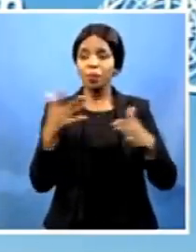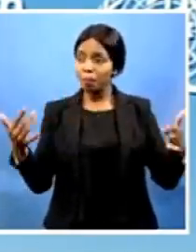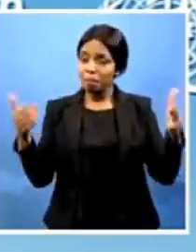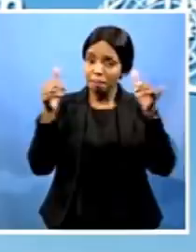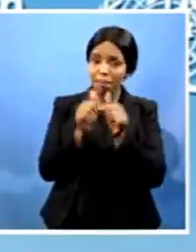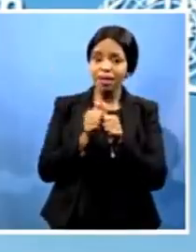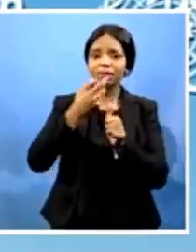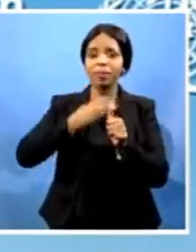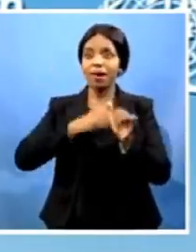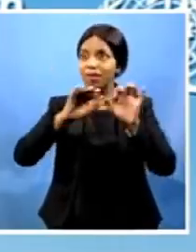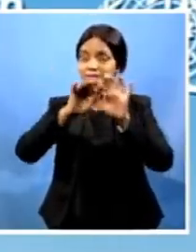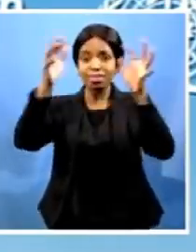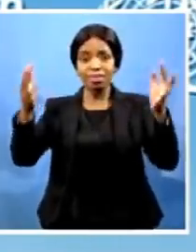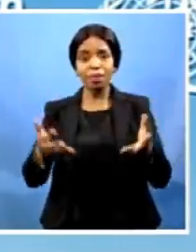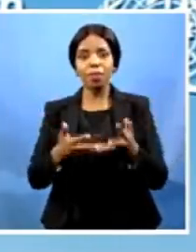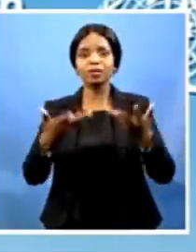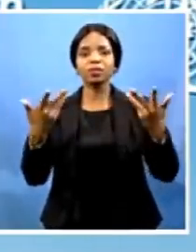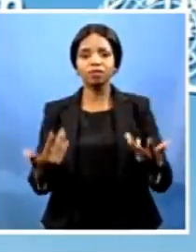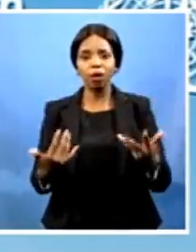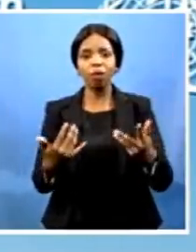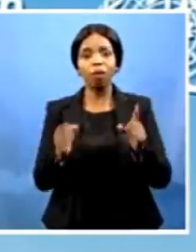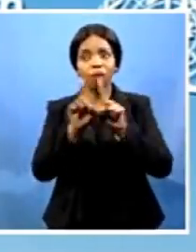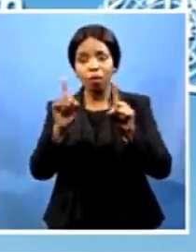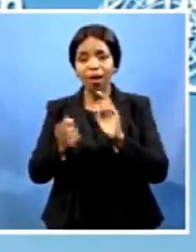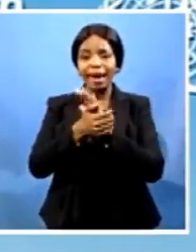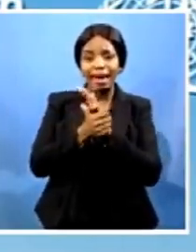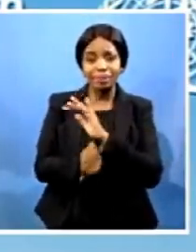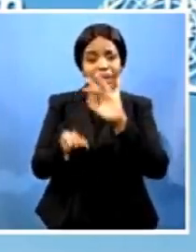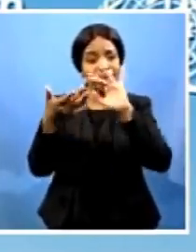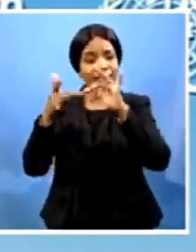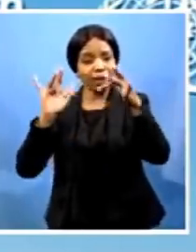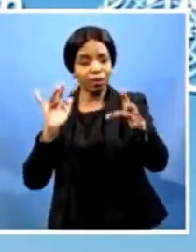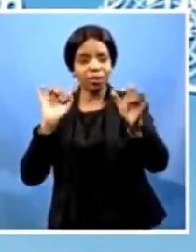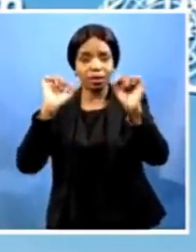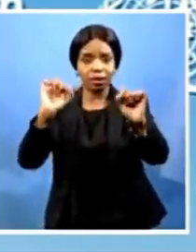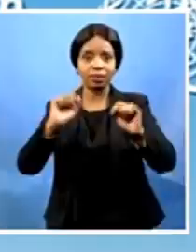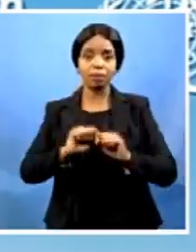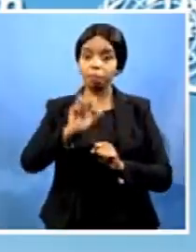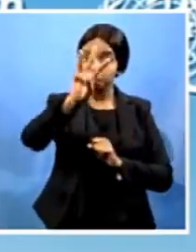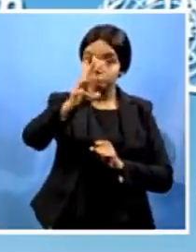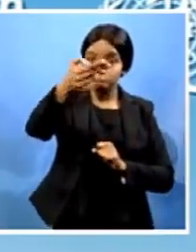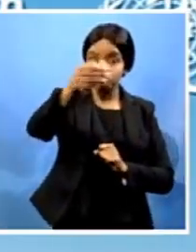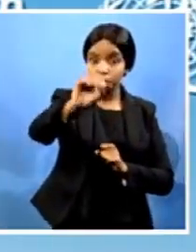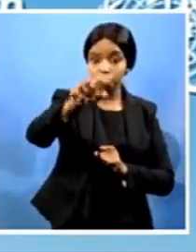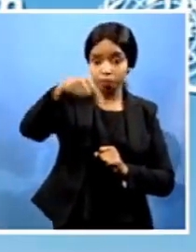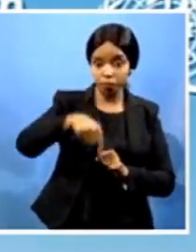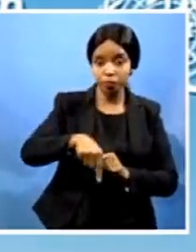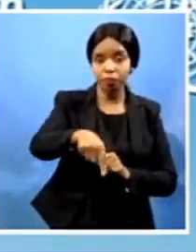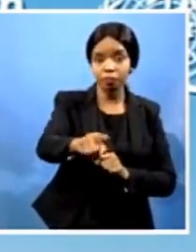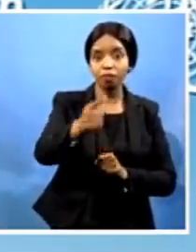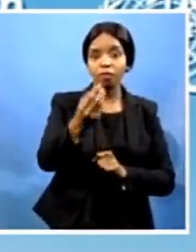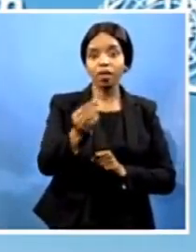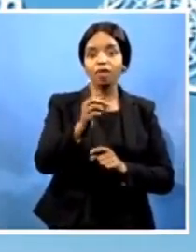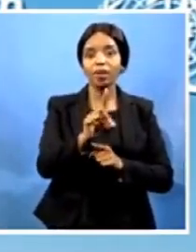and networks. Earlier this week, WHO and the International Telecommunication Union announced that we are partnering